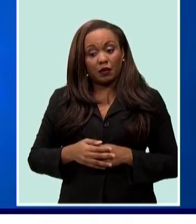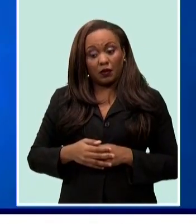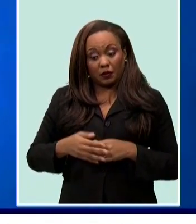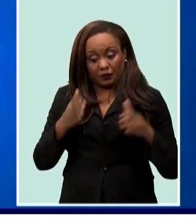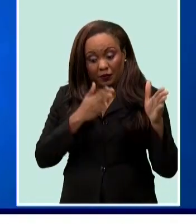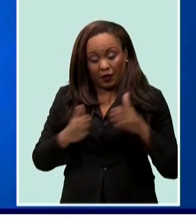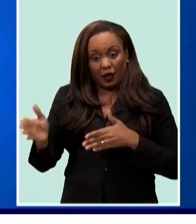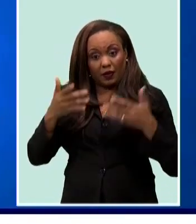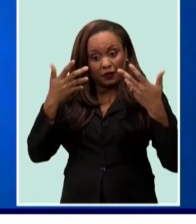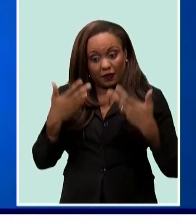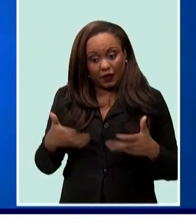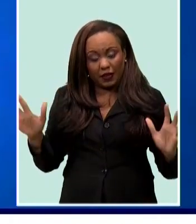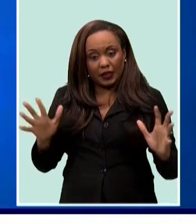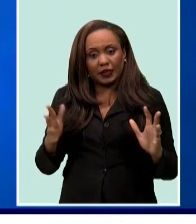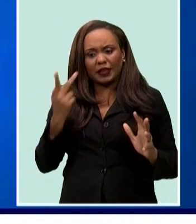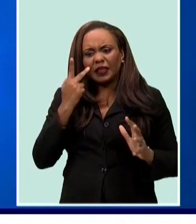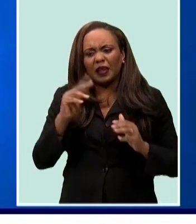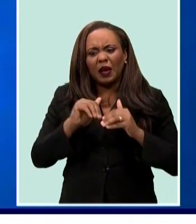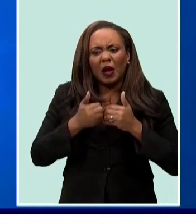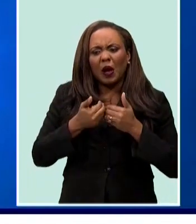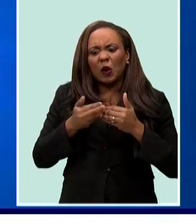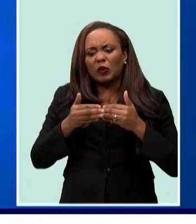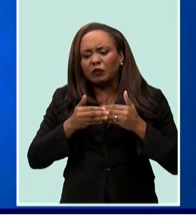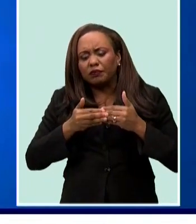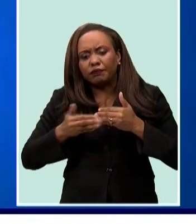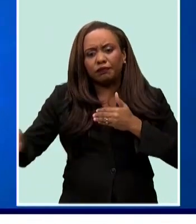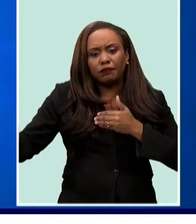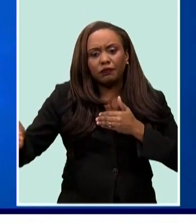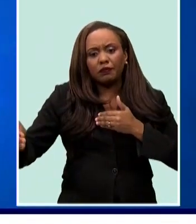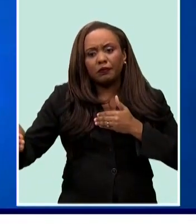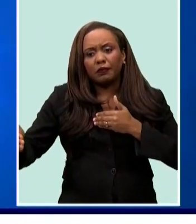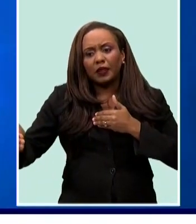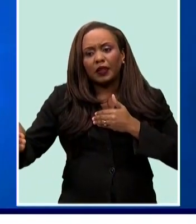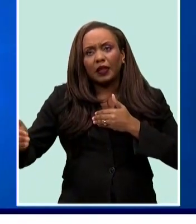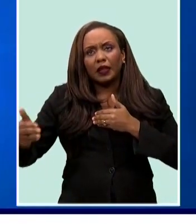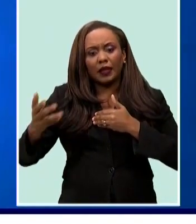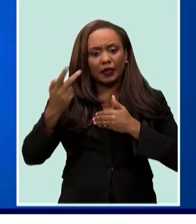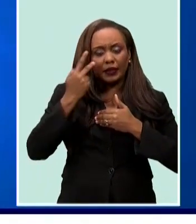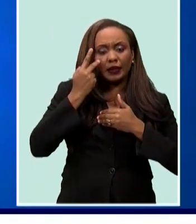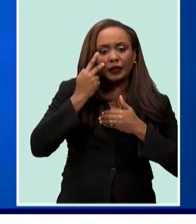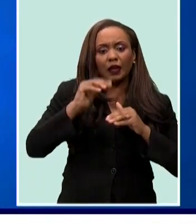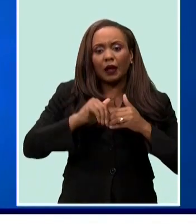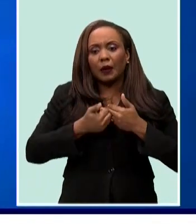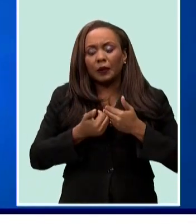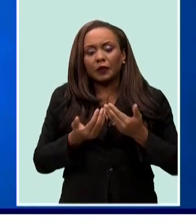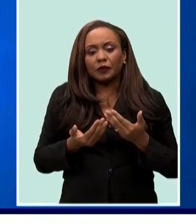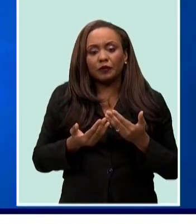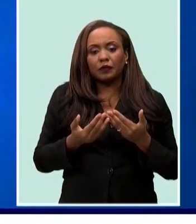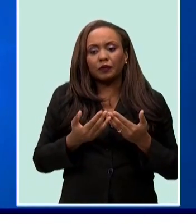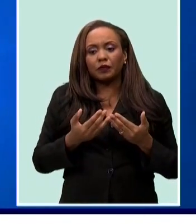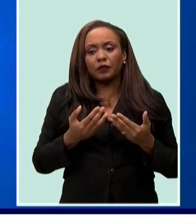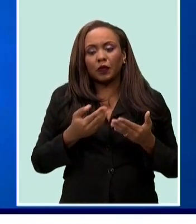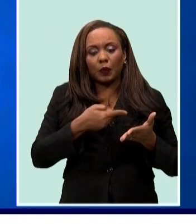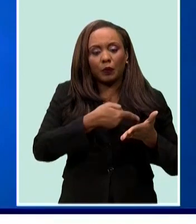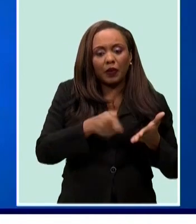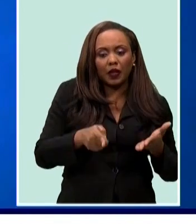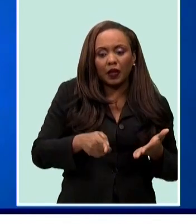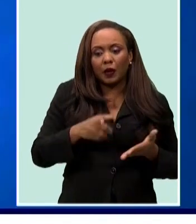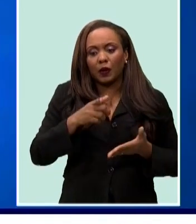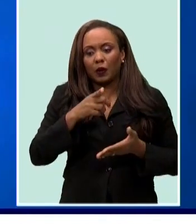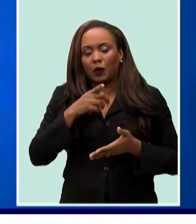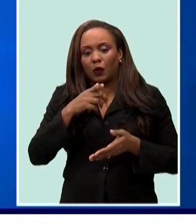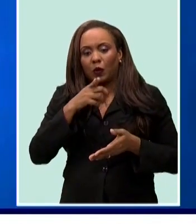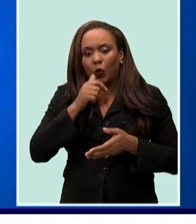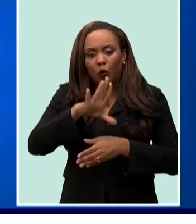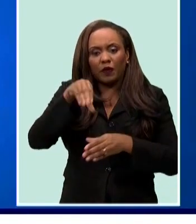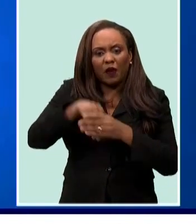to identifying, by way of the international bid process, the new operator of